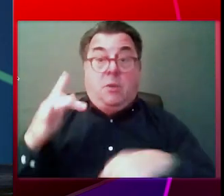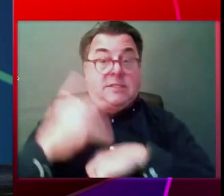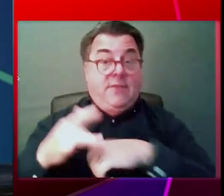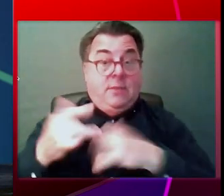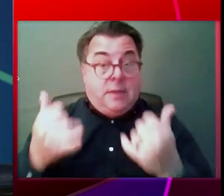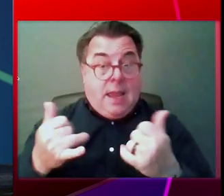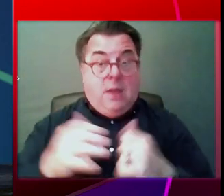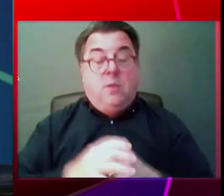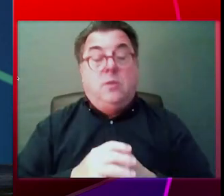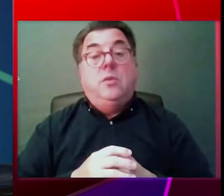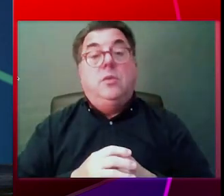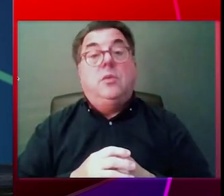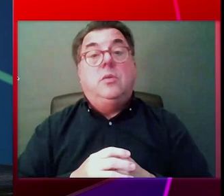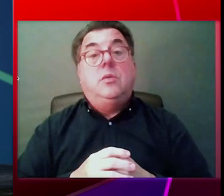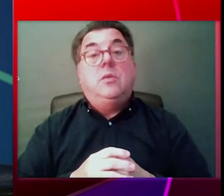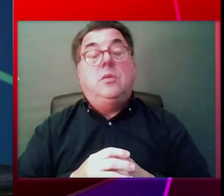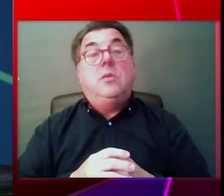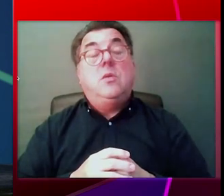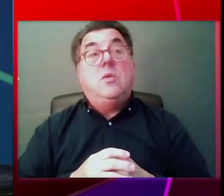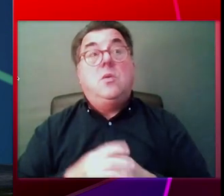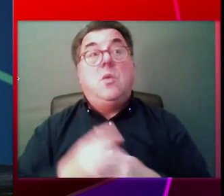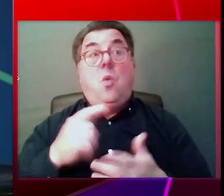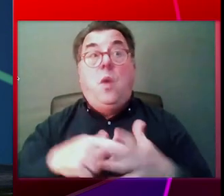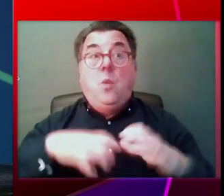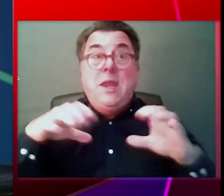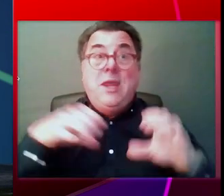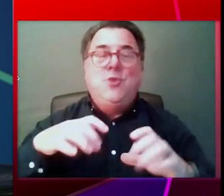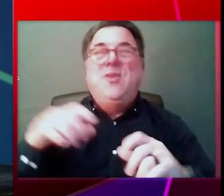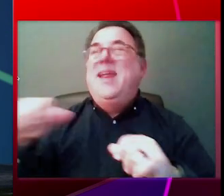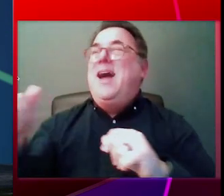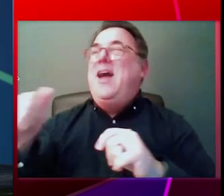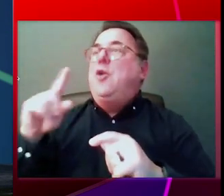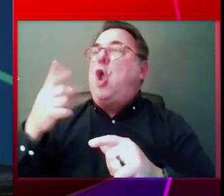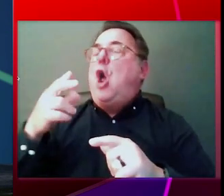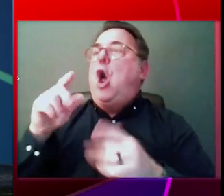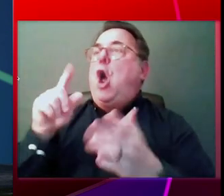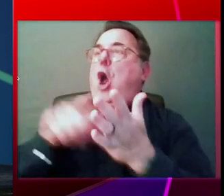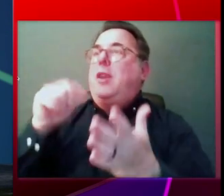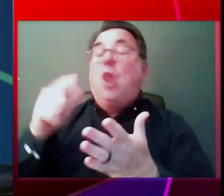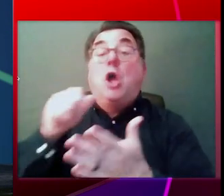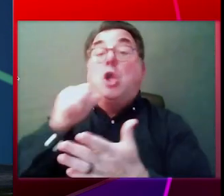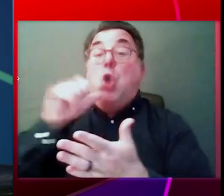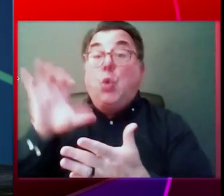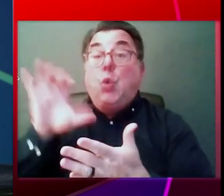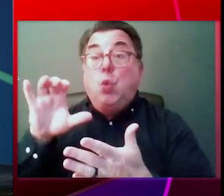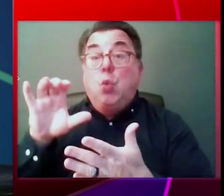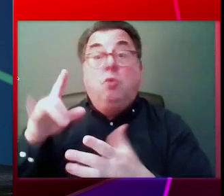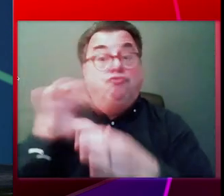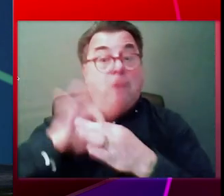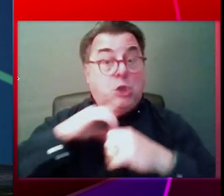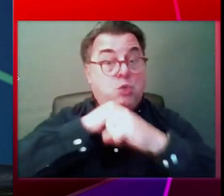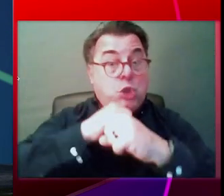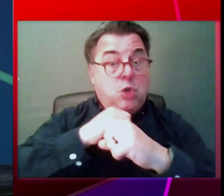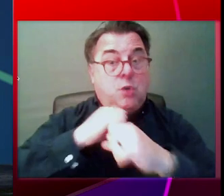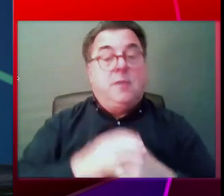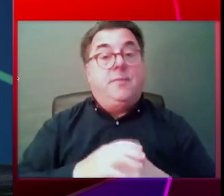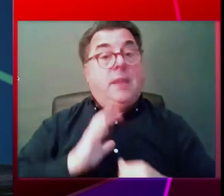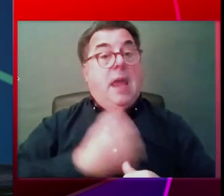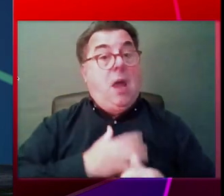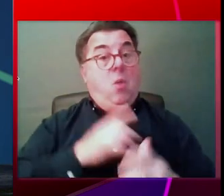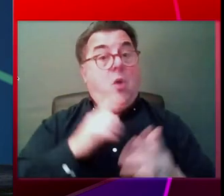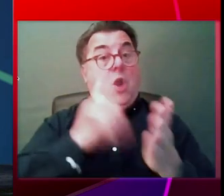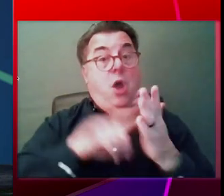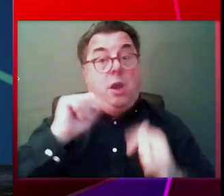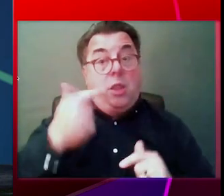do that a lot of other, say, audit log solutions aren't doing on the security front, our audit log is